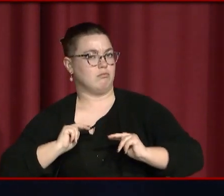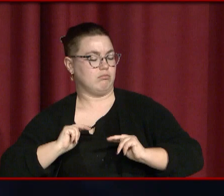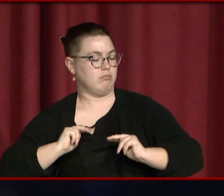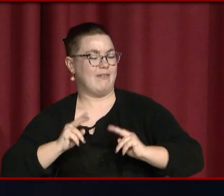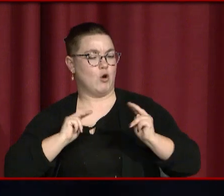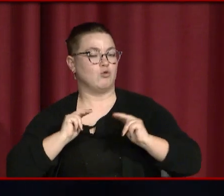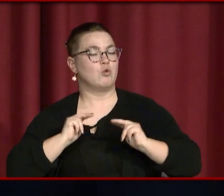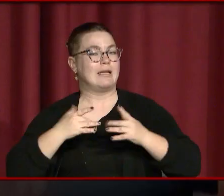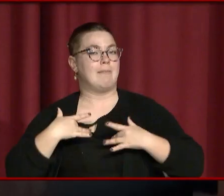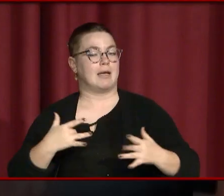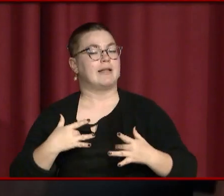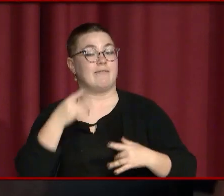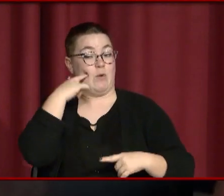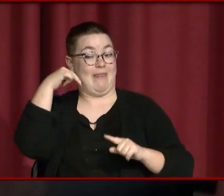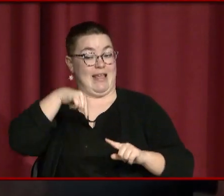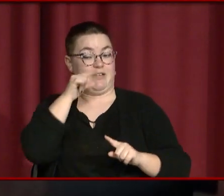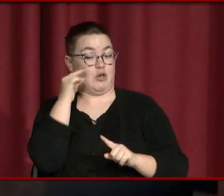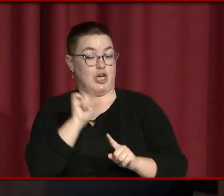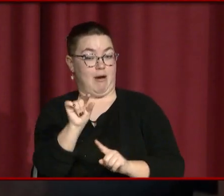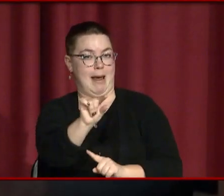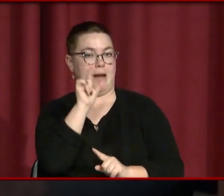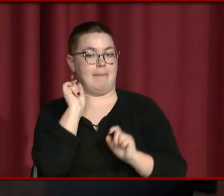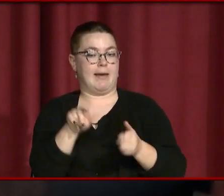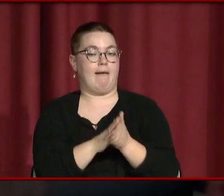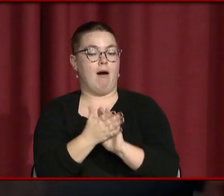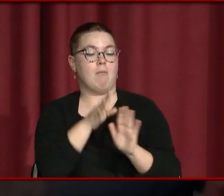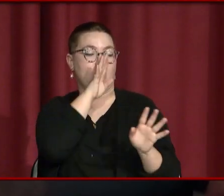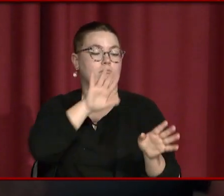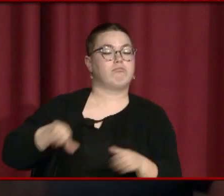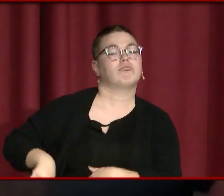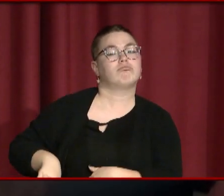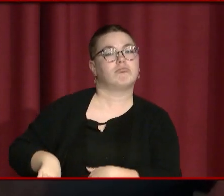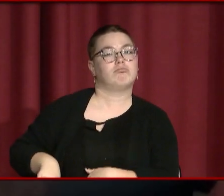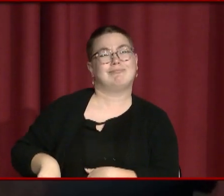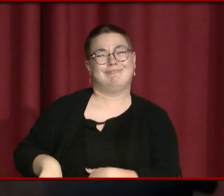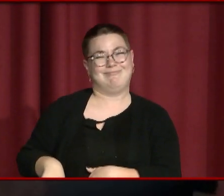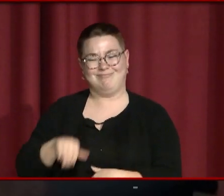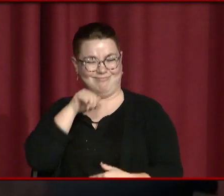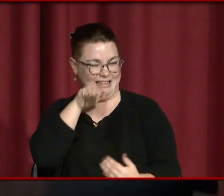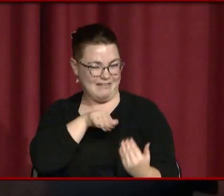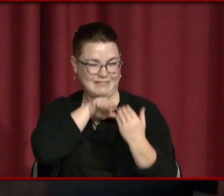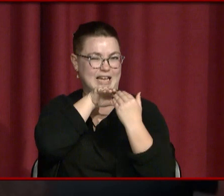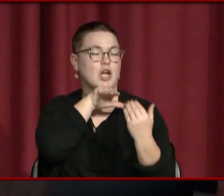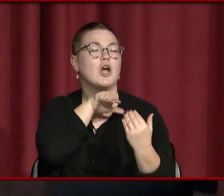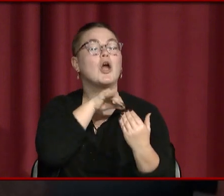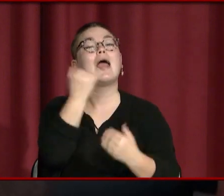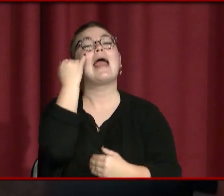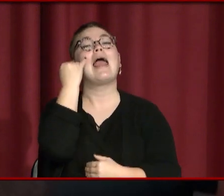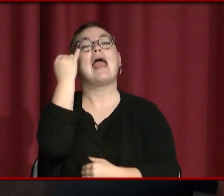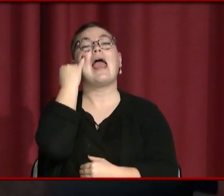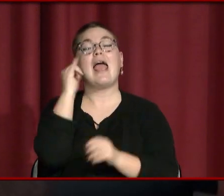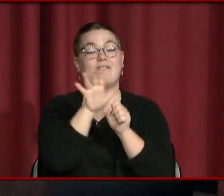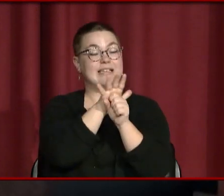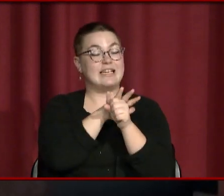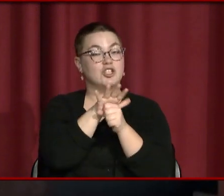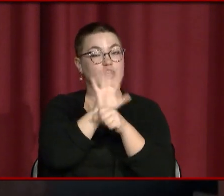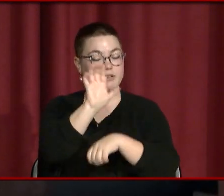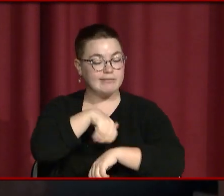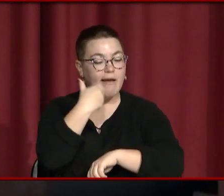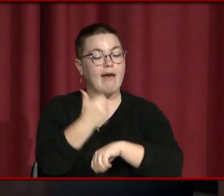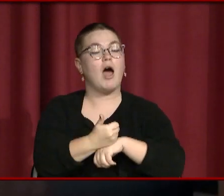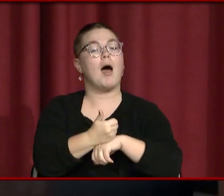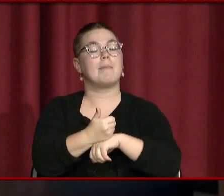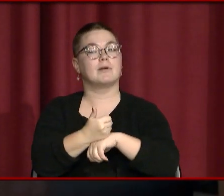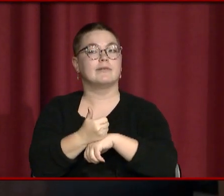Sure. Well, we see that to be true. When districts are rigged to favor one party over another,